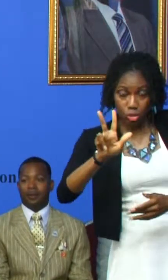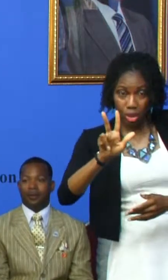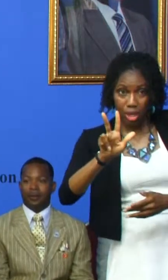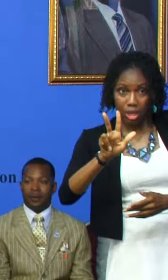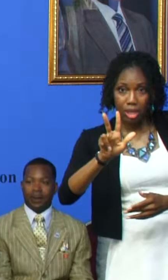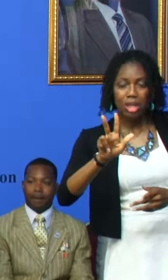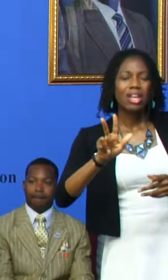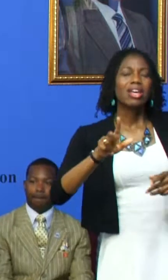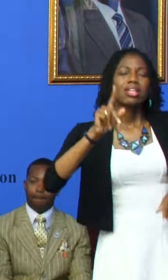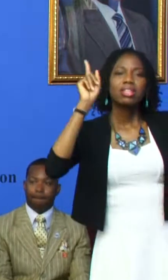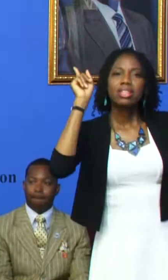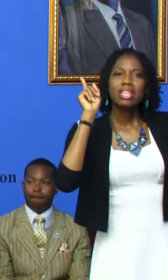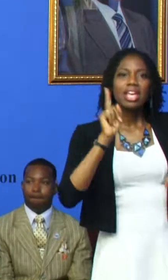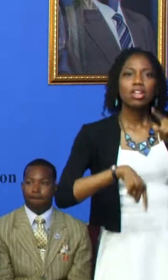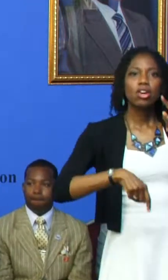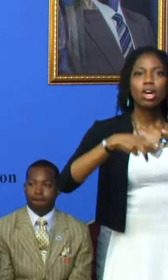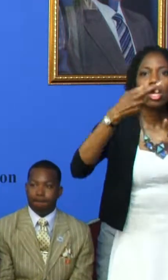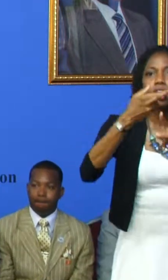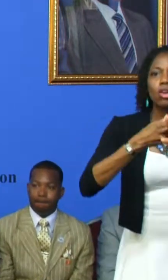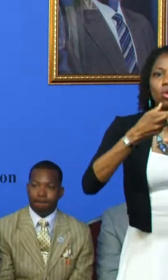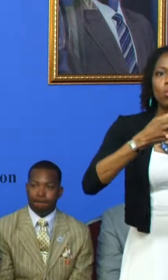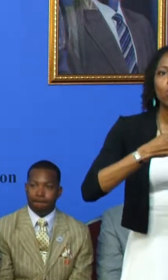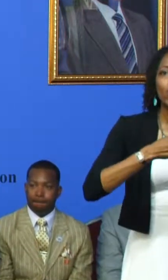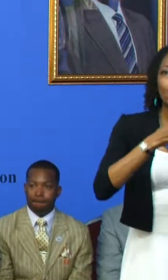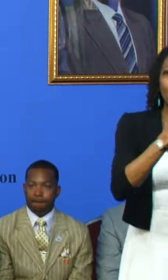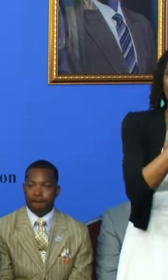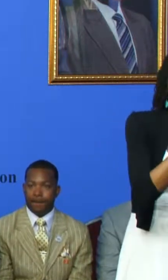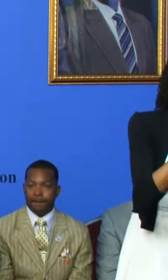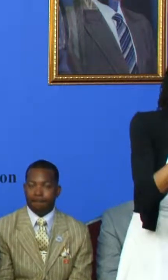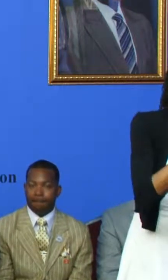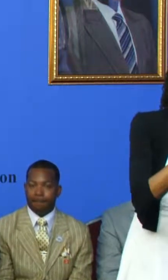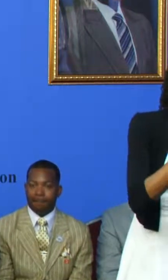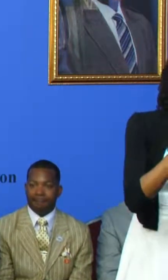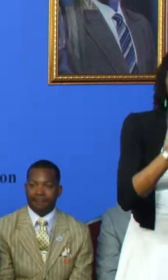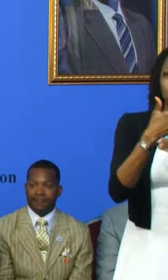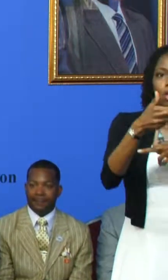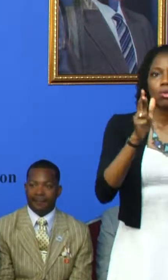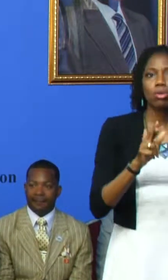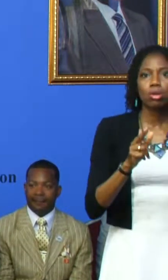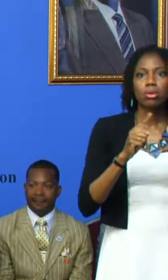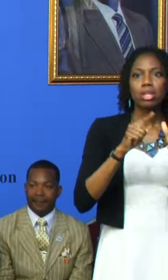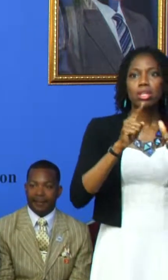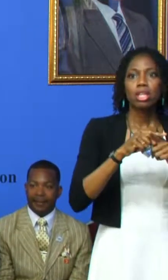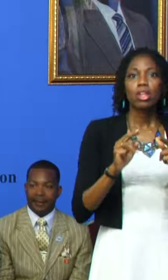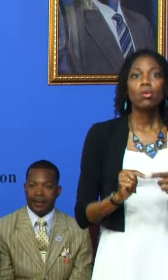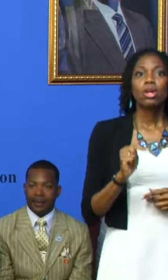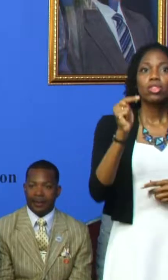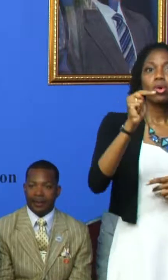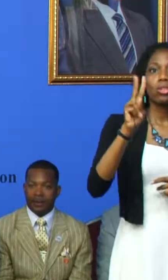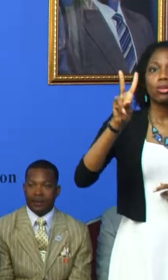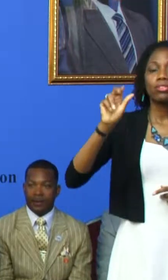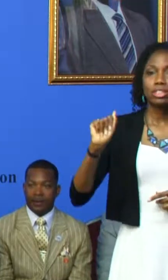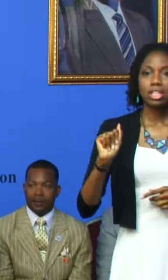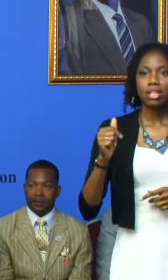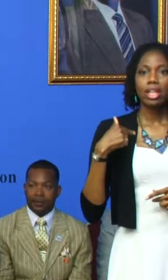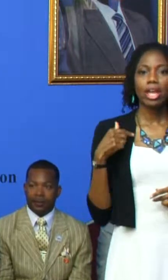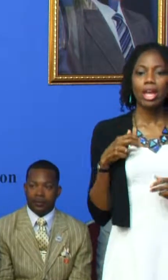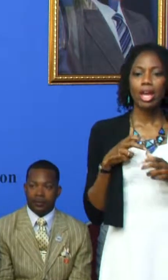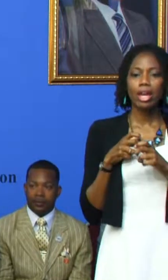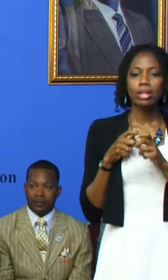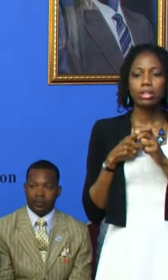They could not rent a motel room until they got north of Virginia. They had to ride